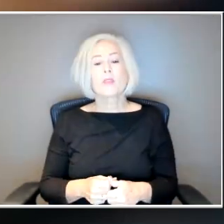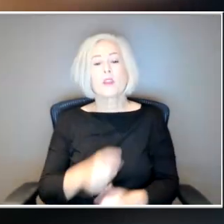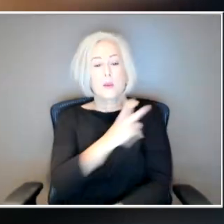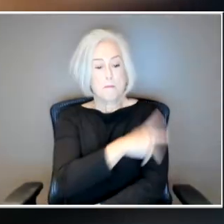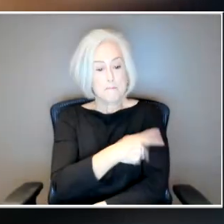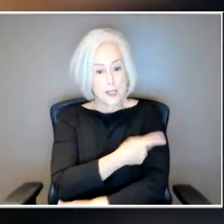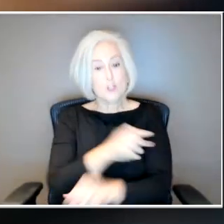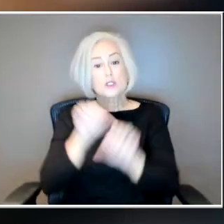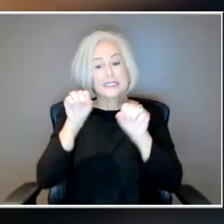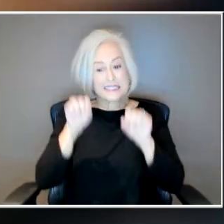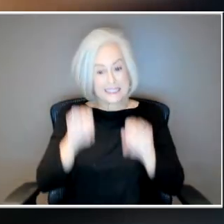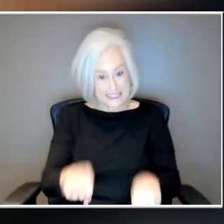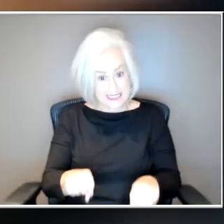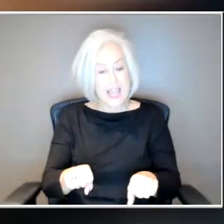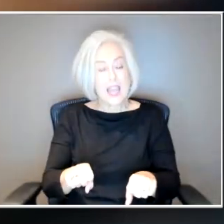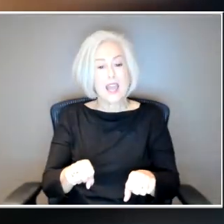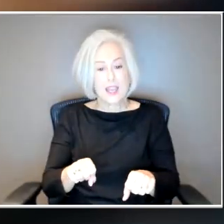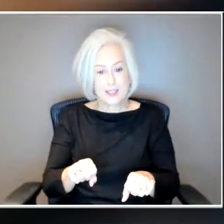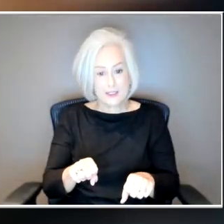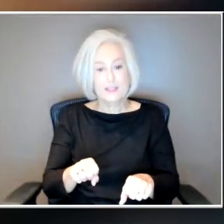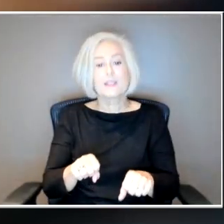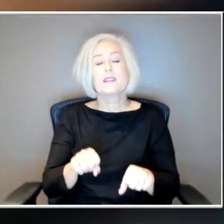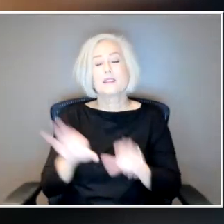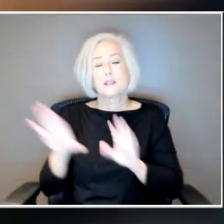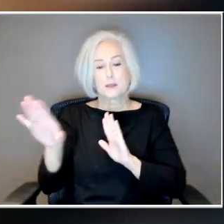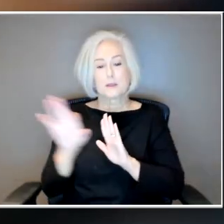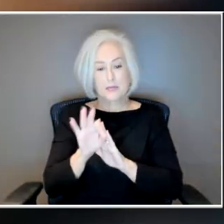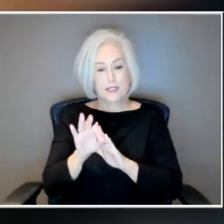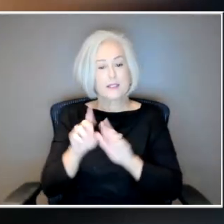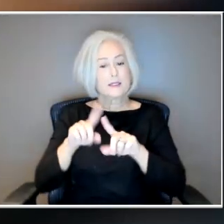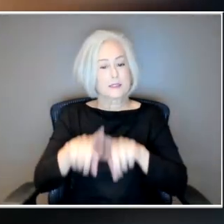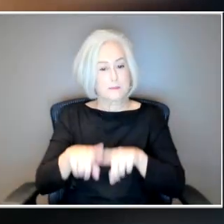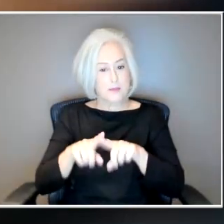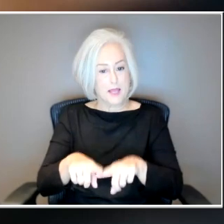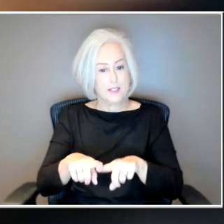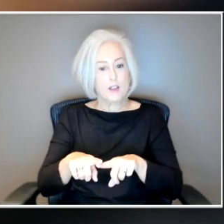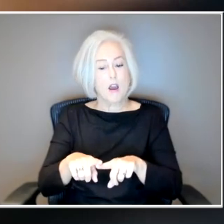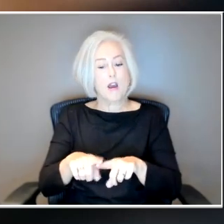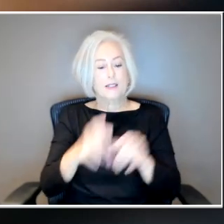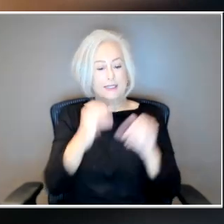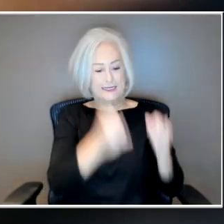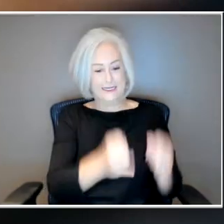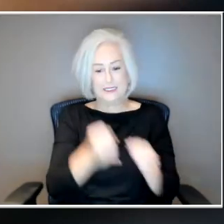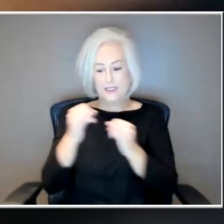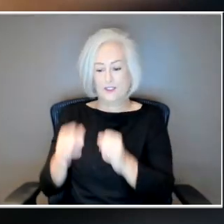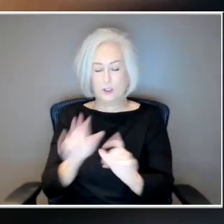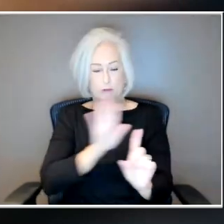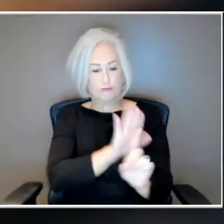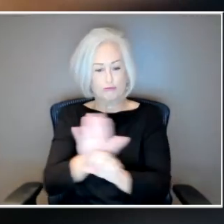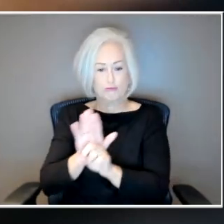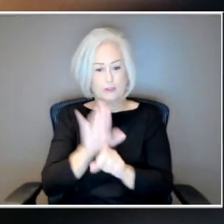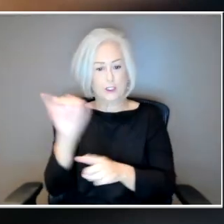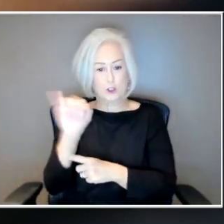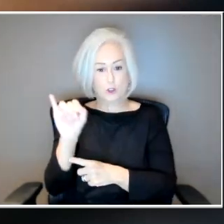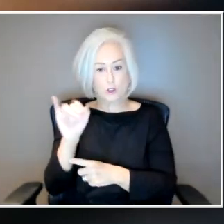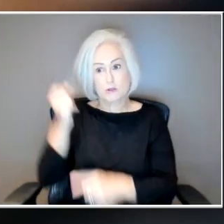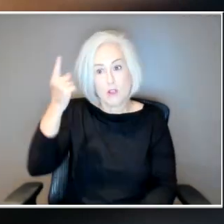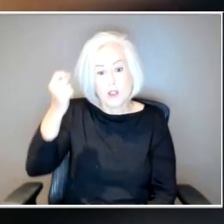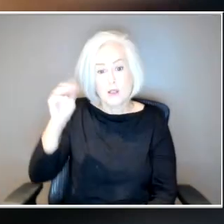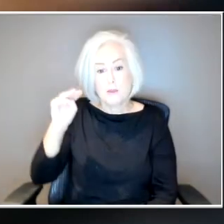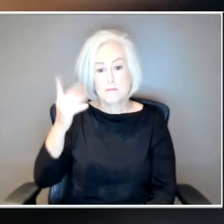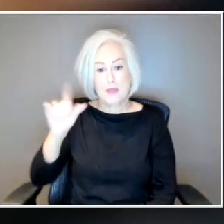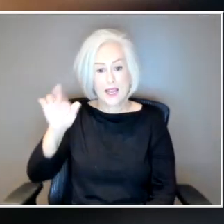can, potentially pay out of pocket, but I think it does depend a little bit on someone's individual insurance. These are approved by Medicare. They